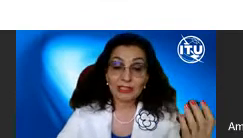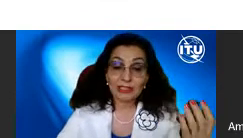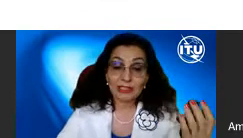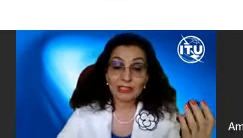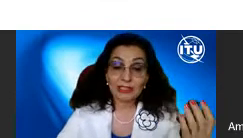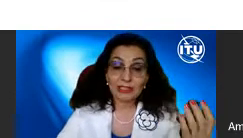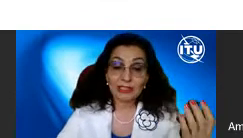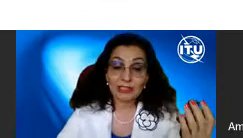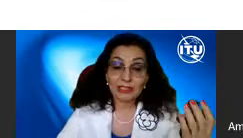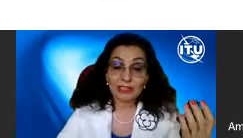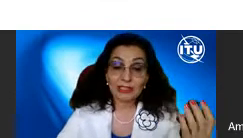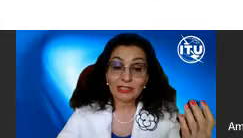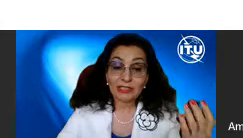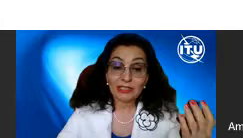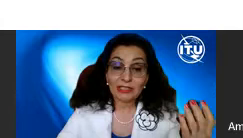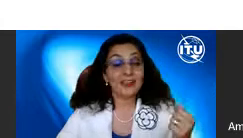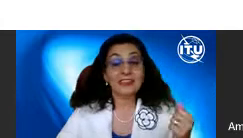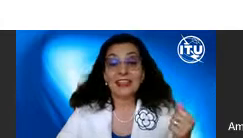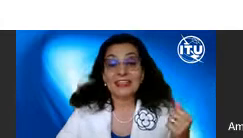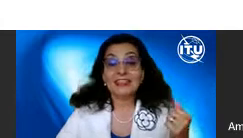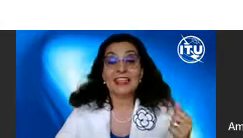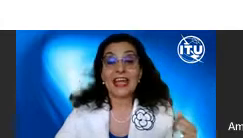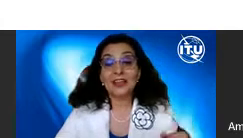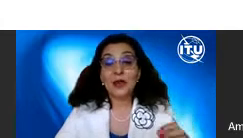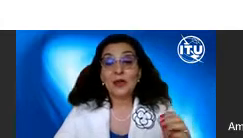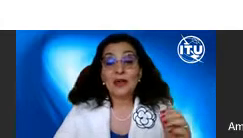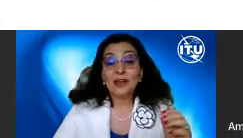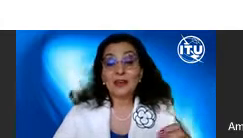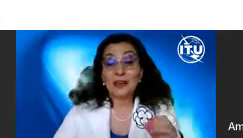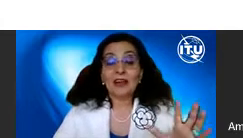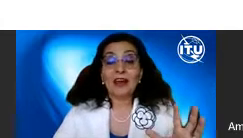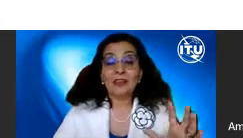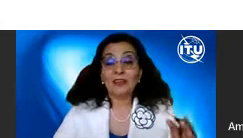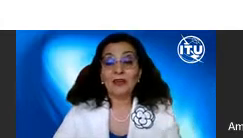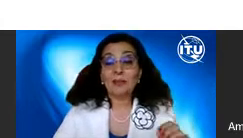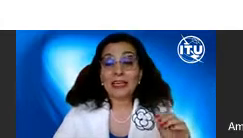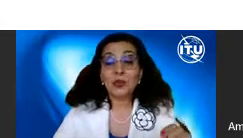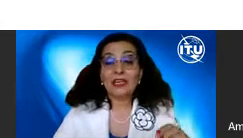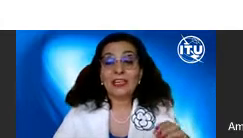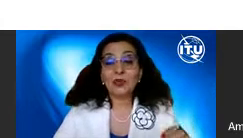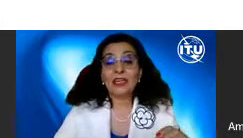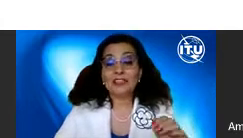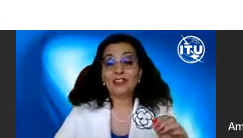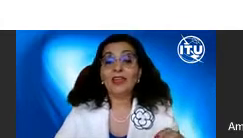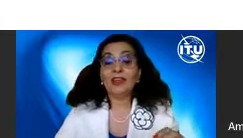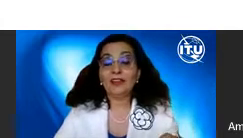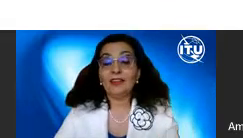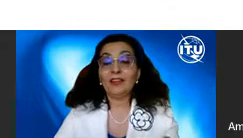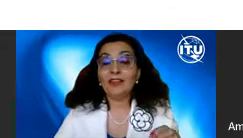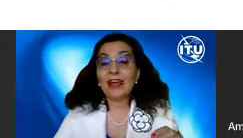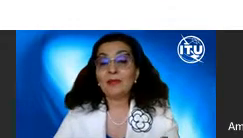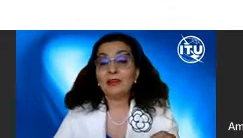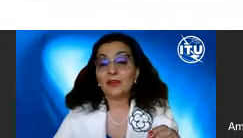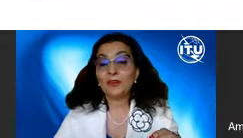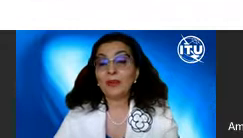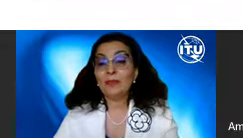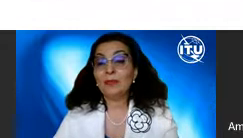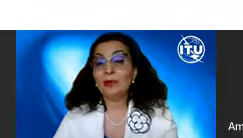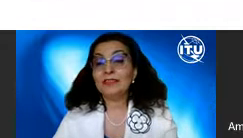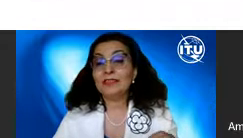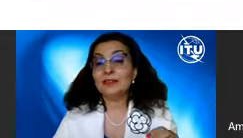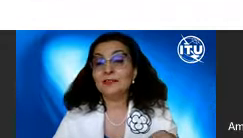in finance, human resources, and other. And they said, among other, by 2023, the number